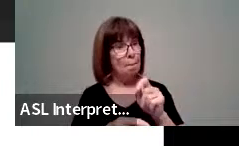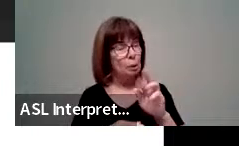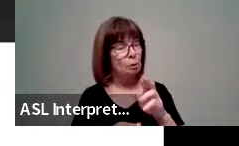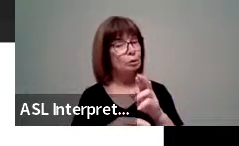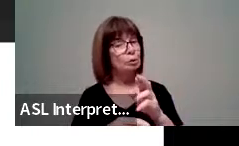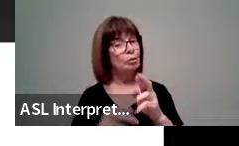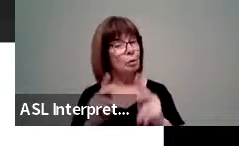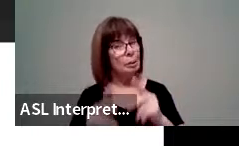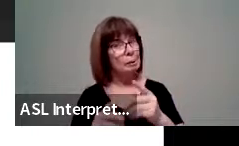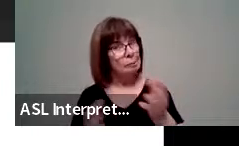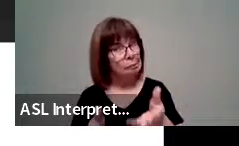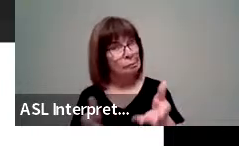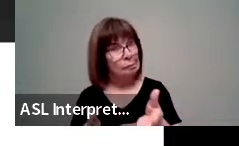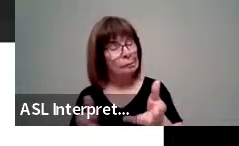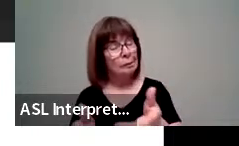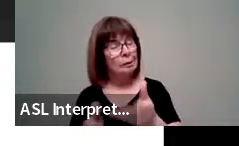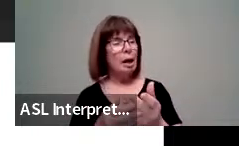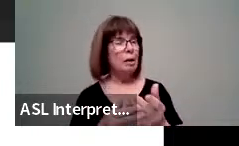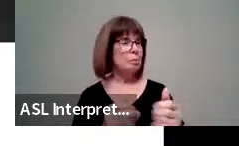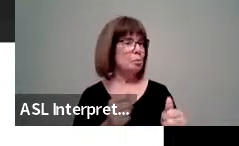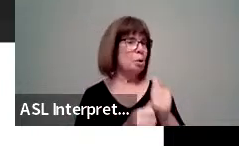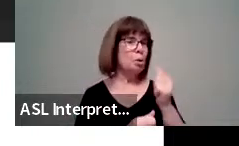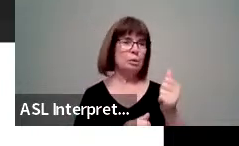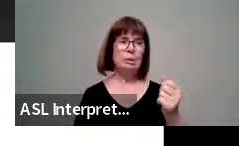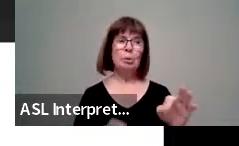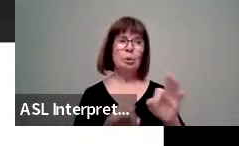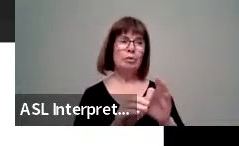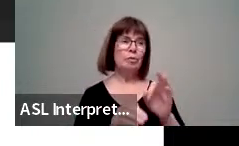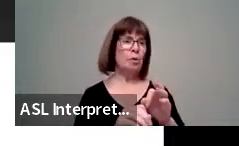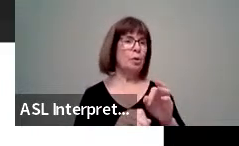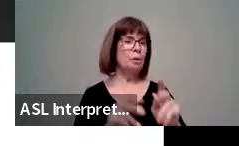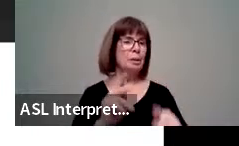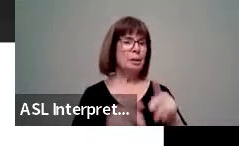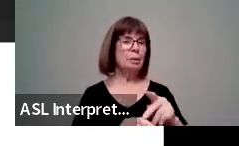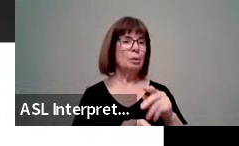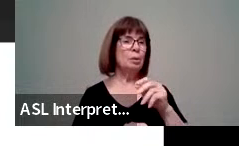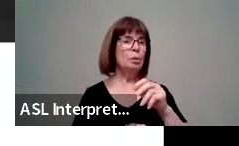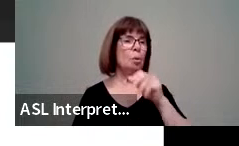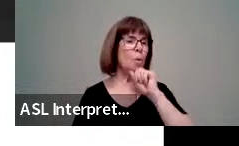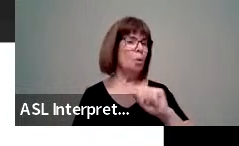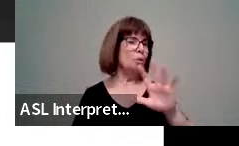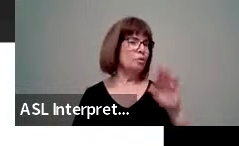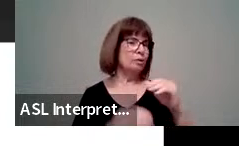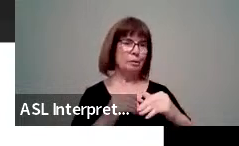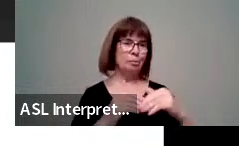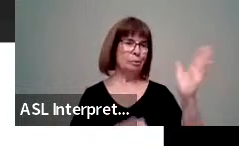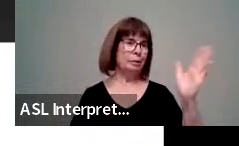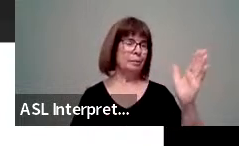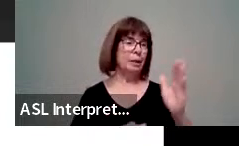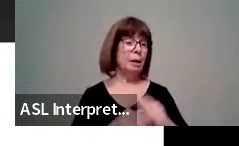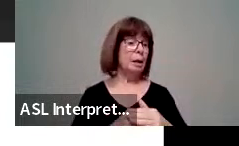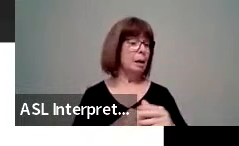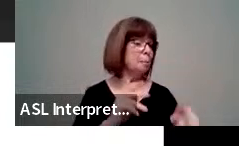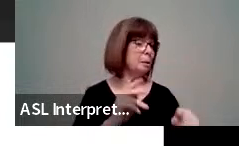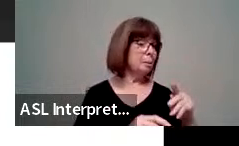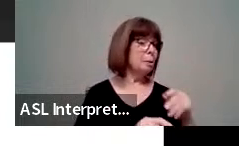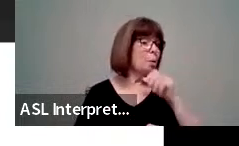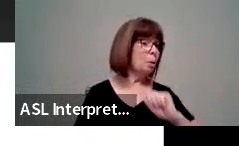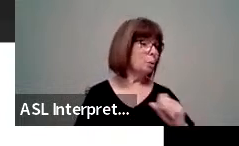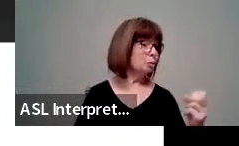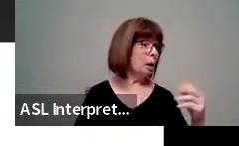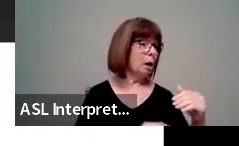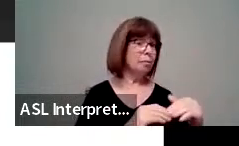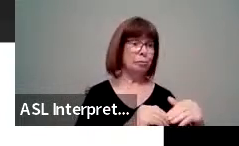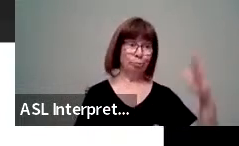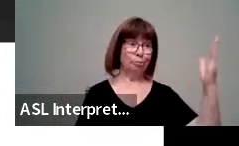It's the most important, I would say, for people over 50, but really the recommendation is for everybody, and people 12 and up are recommended to get